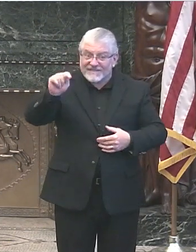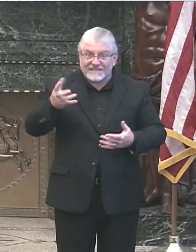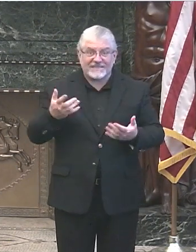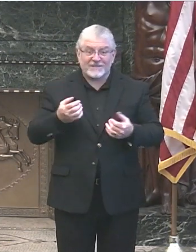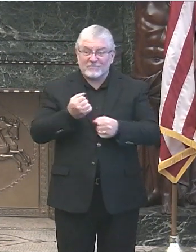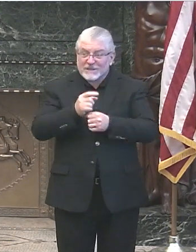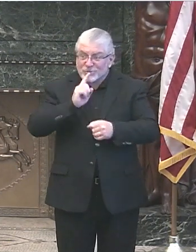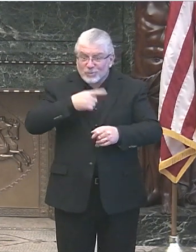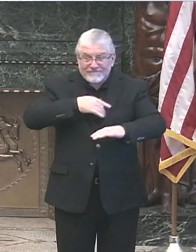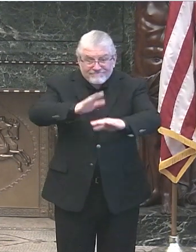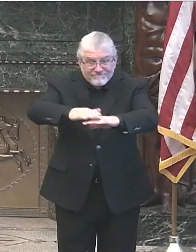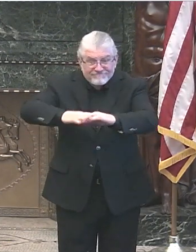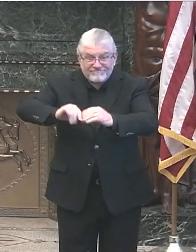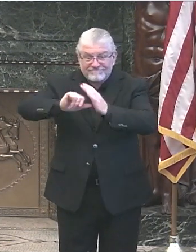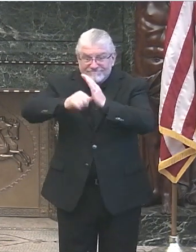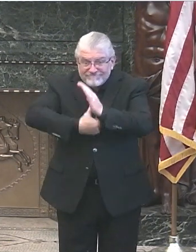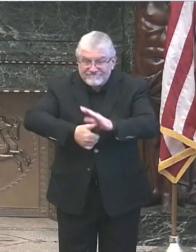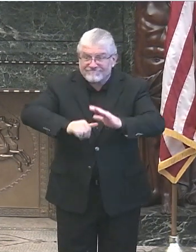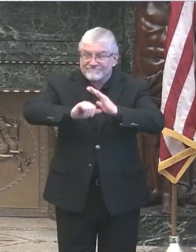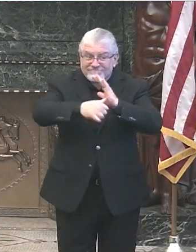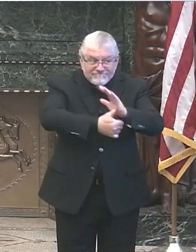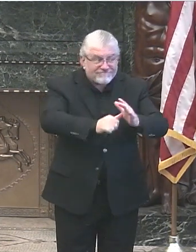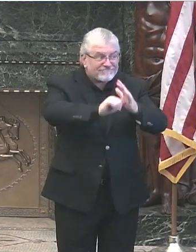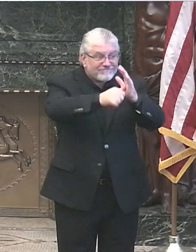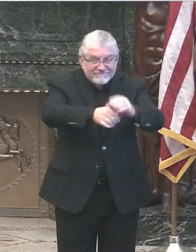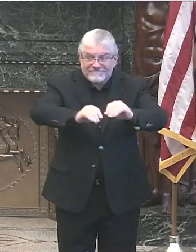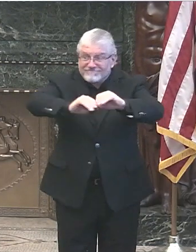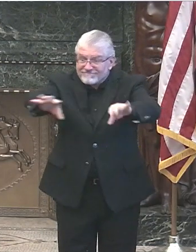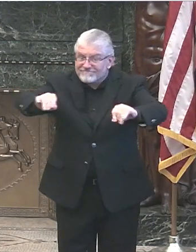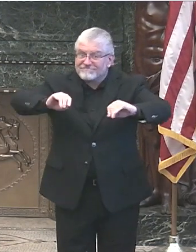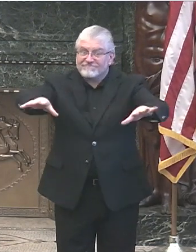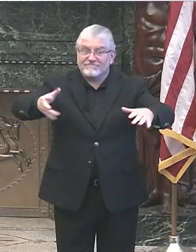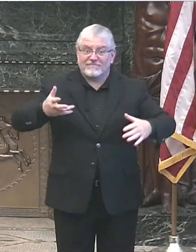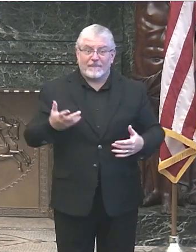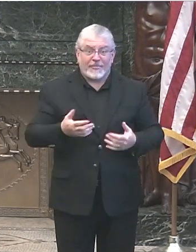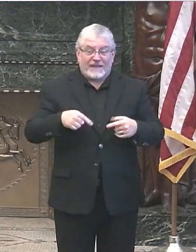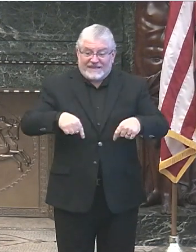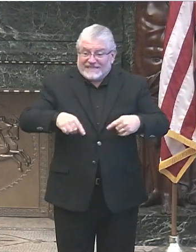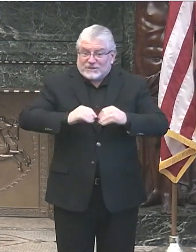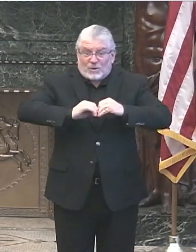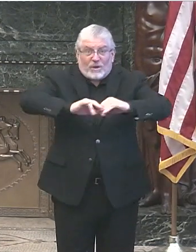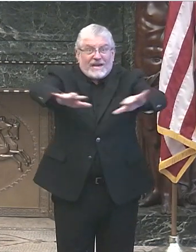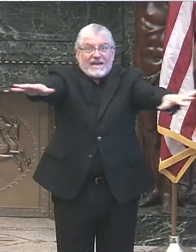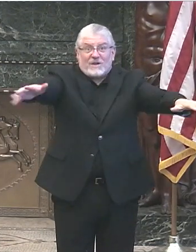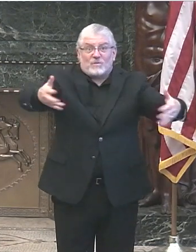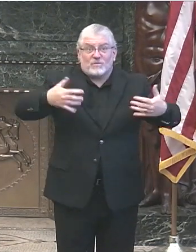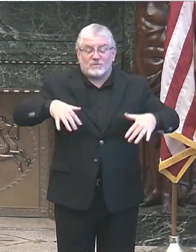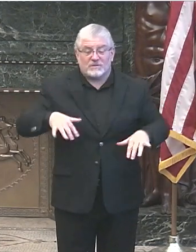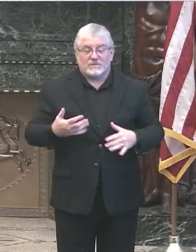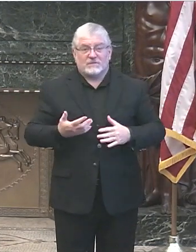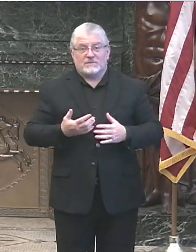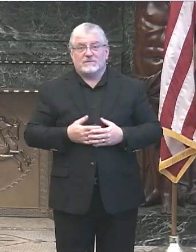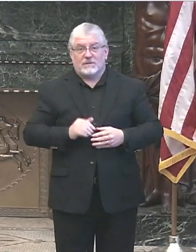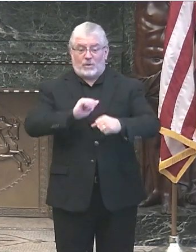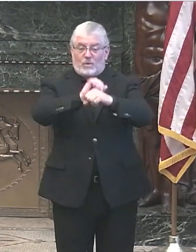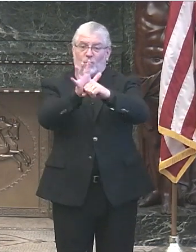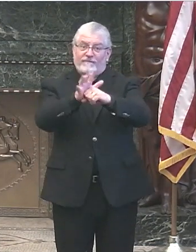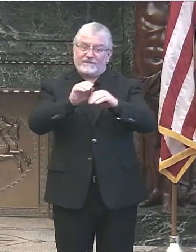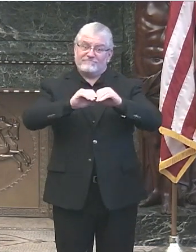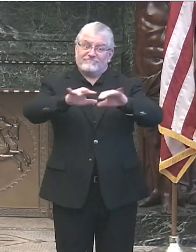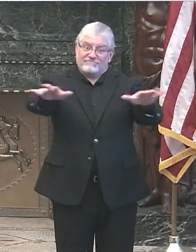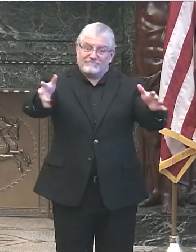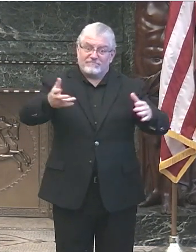message gets out in the African American community just as it does citywide. And that's among the things that I've talked to the Council President Clark about, that making